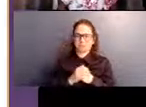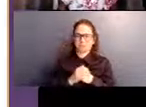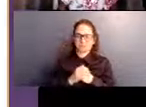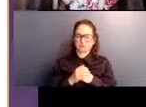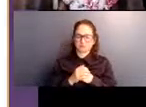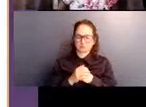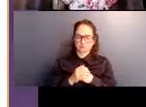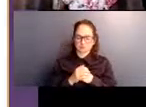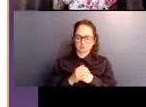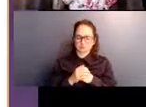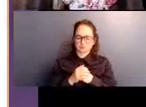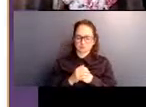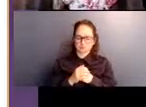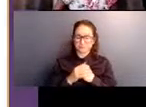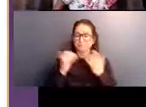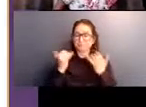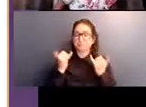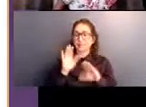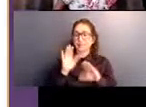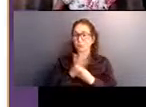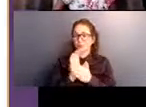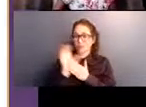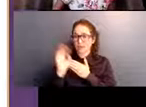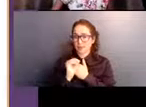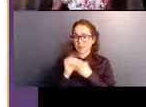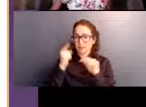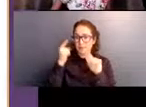Now, the music curricular objectives